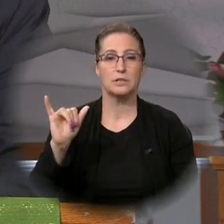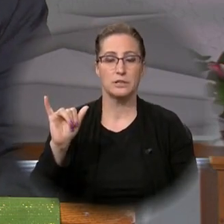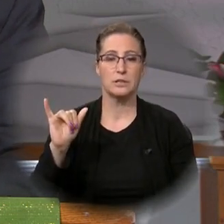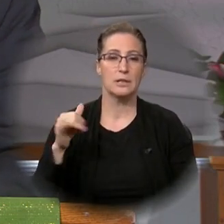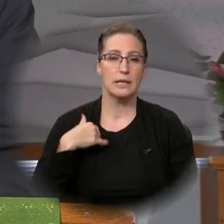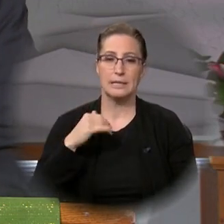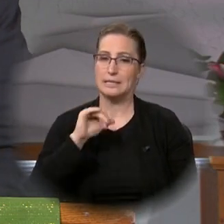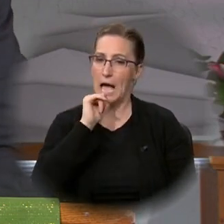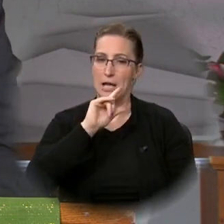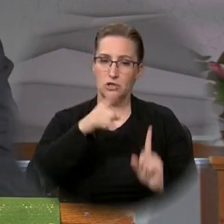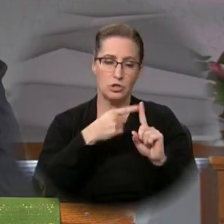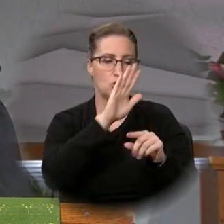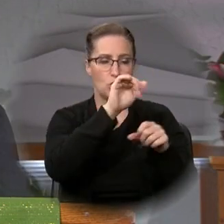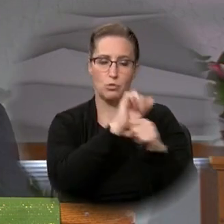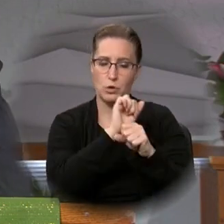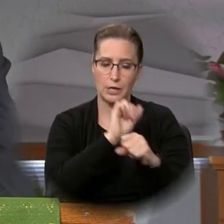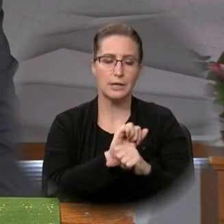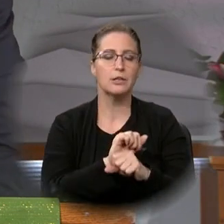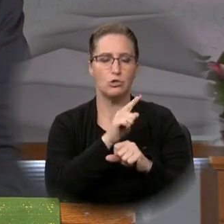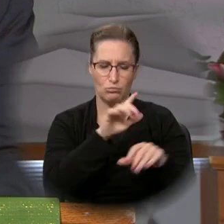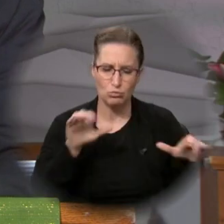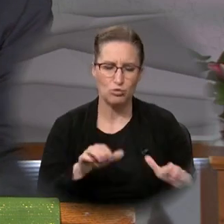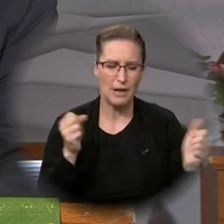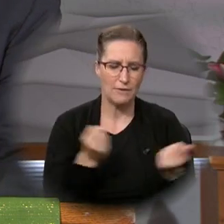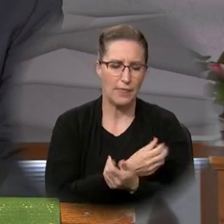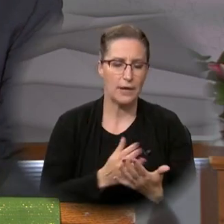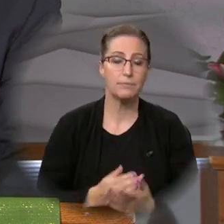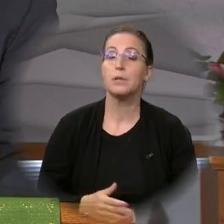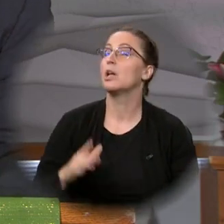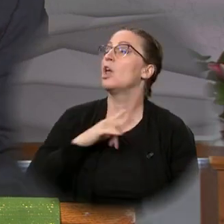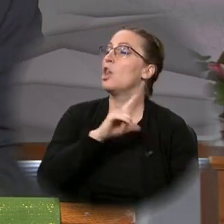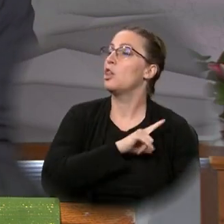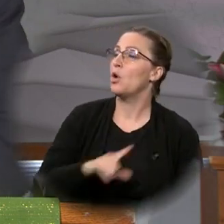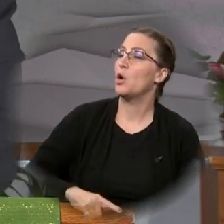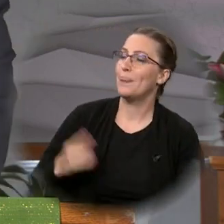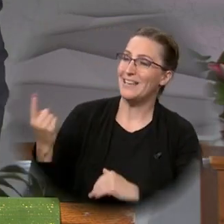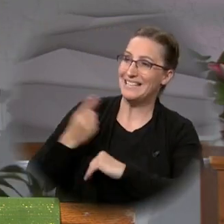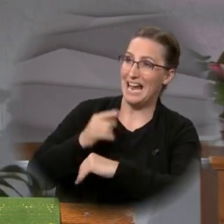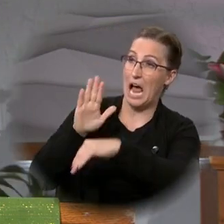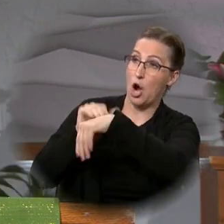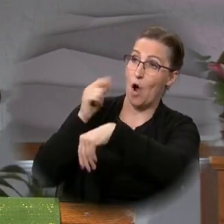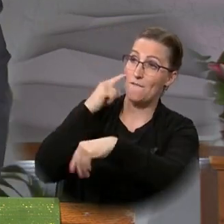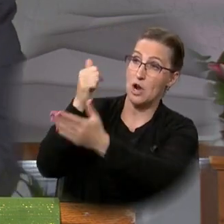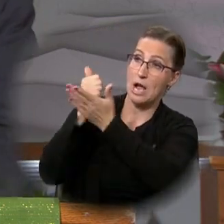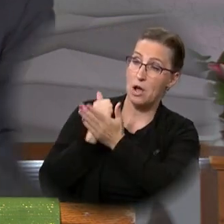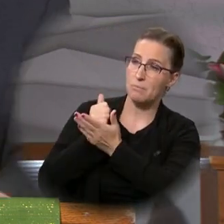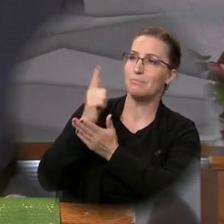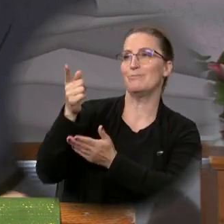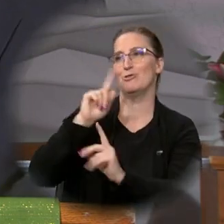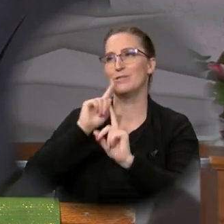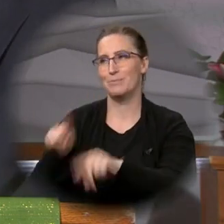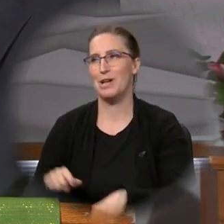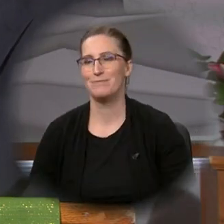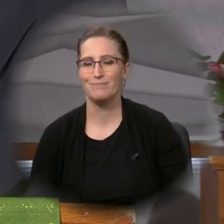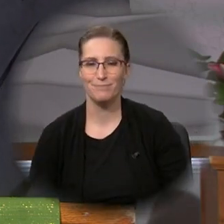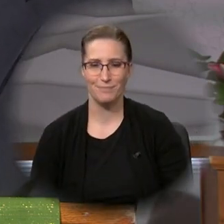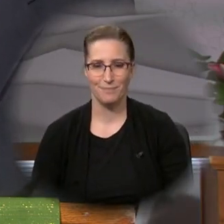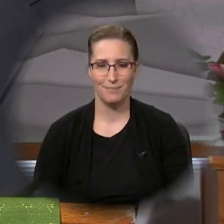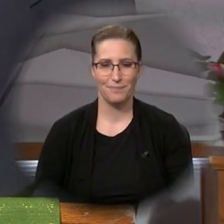the work of your hands. Lord, on the day I called for help, you answered me.